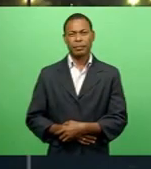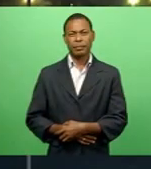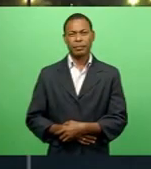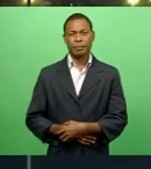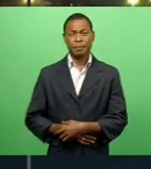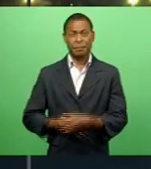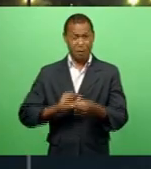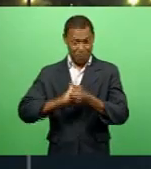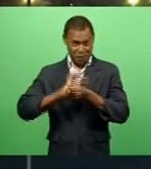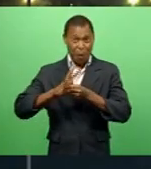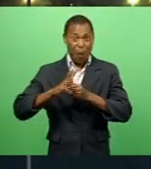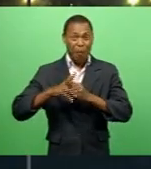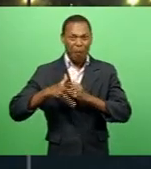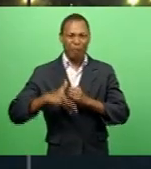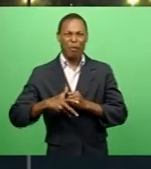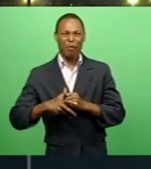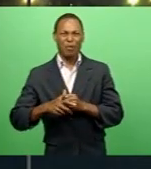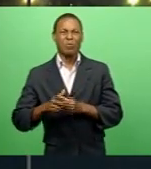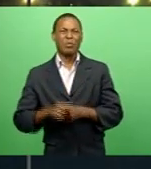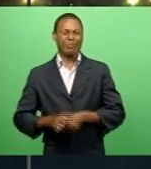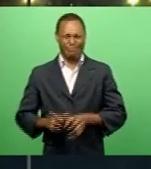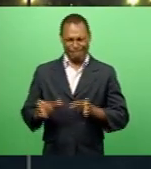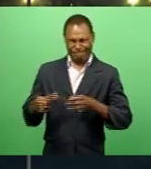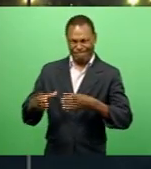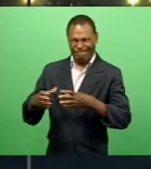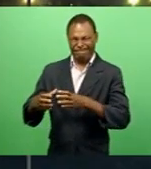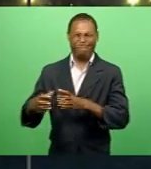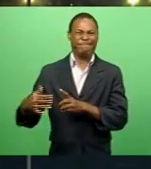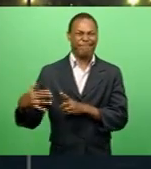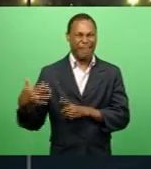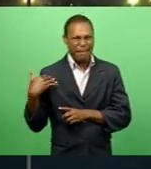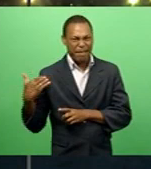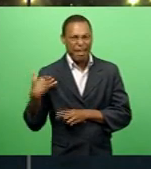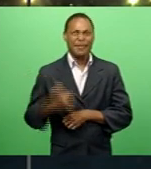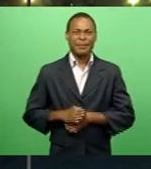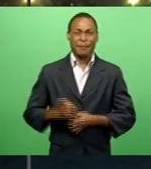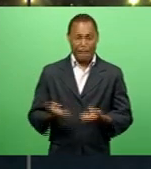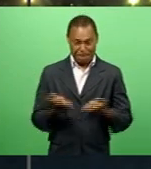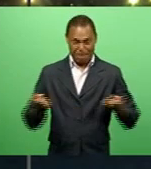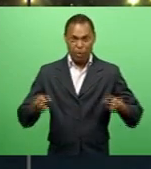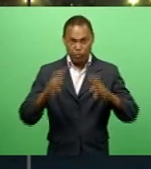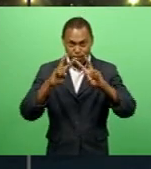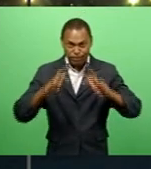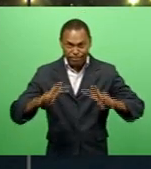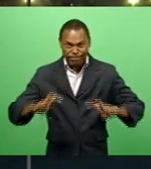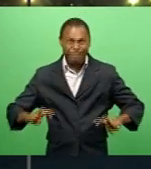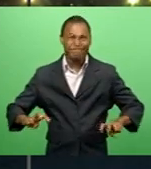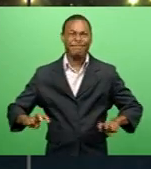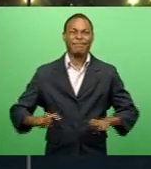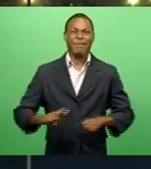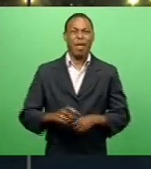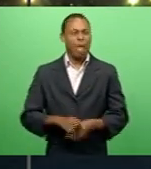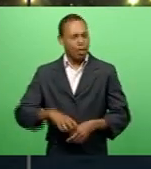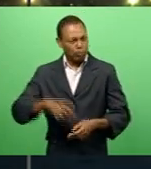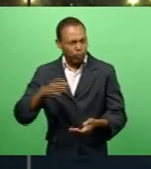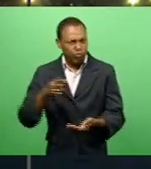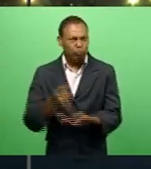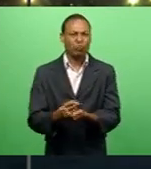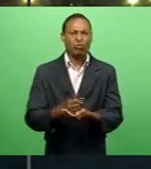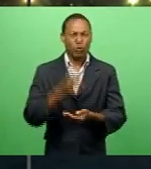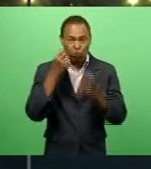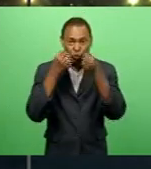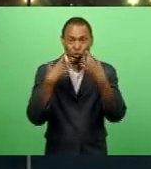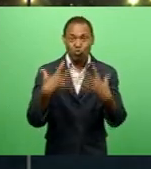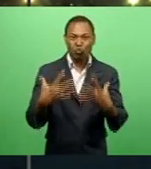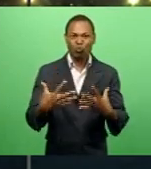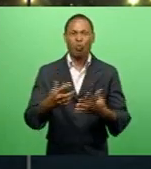While the COVID-19 pandemic has hit several sectors, the mineral exploration and mining sector have proved to be resilient